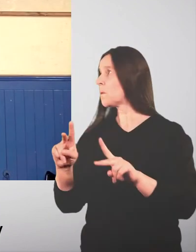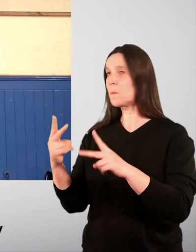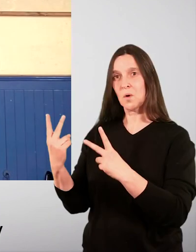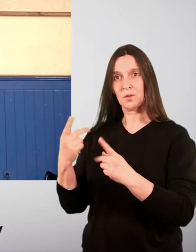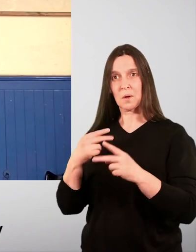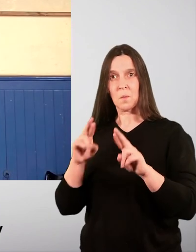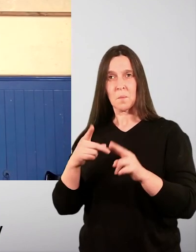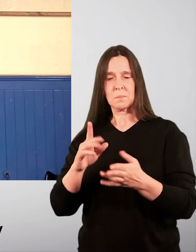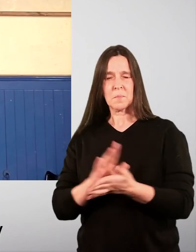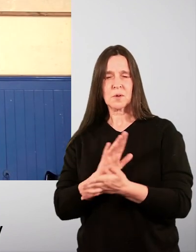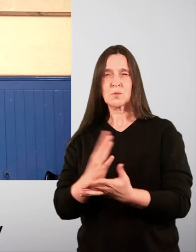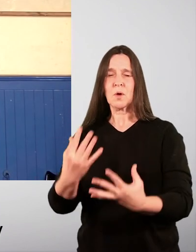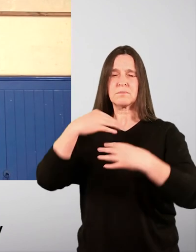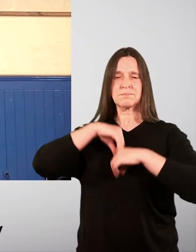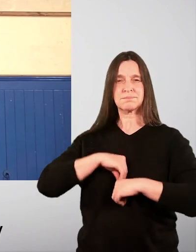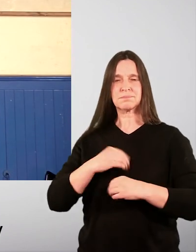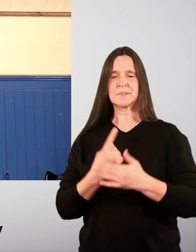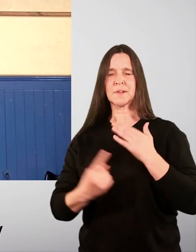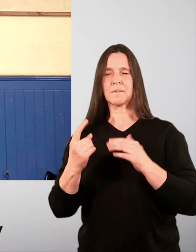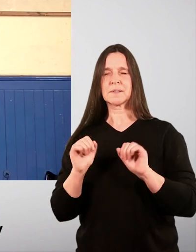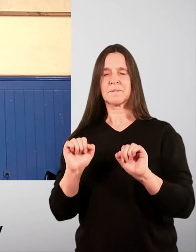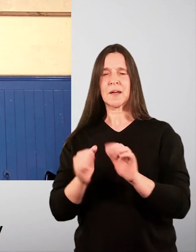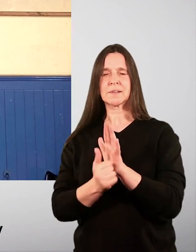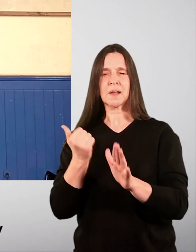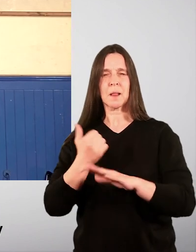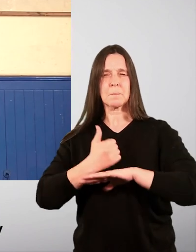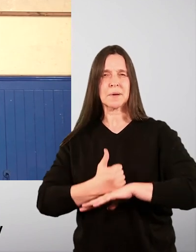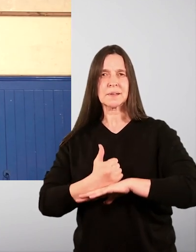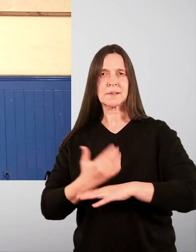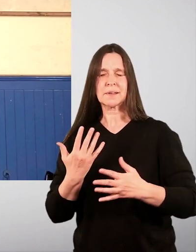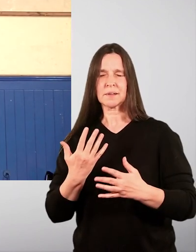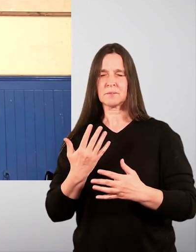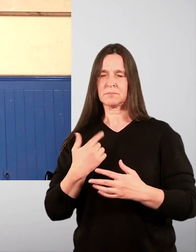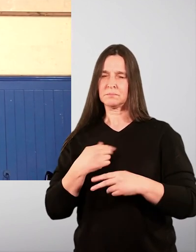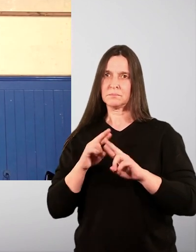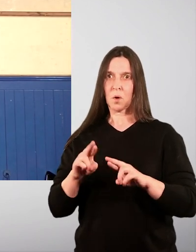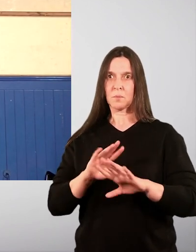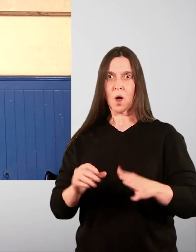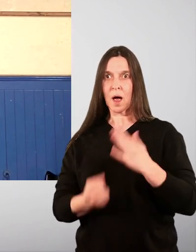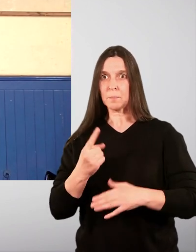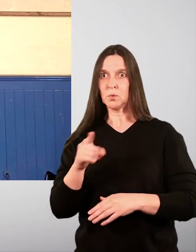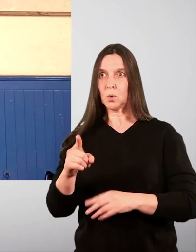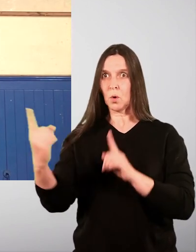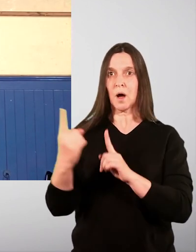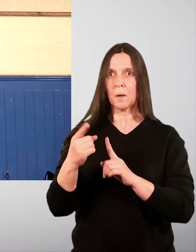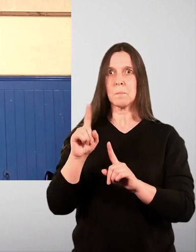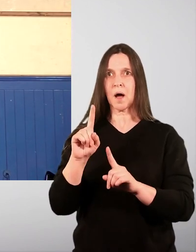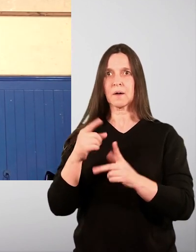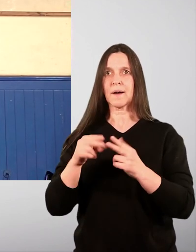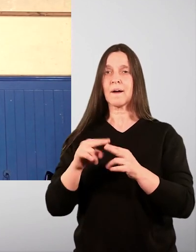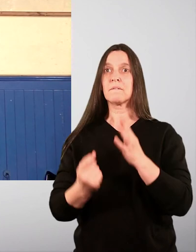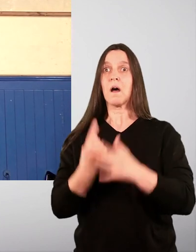Thank you for watching this video. Hopefully you've enjoyed it. And more importantly, hopefully the techniques that you've learned, you'll never have to